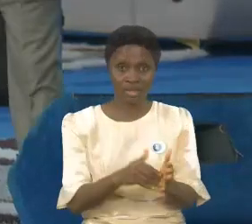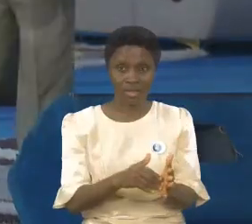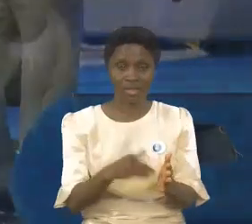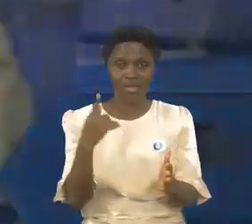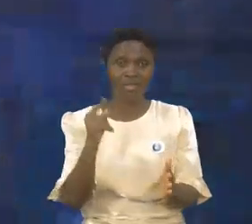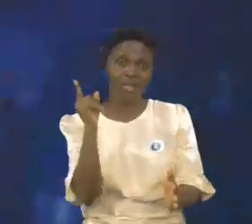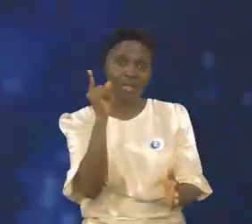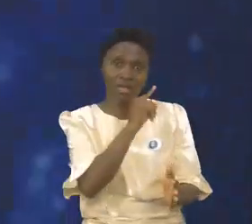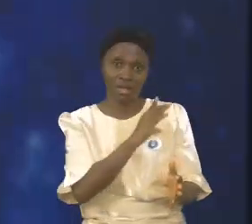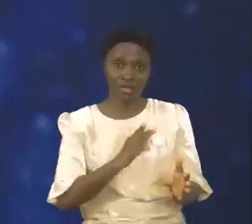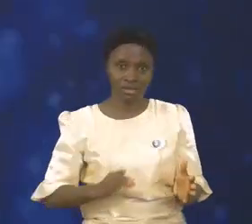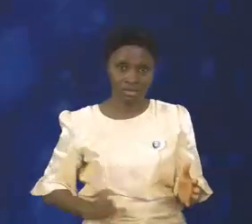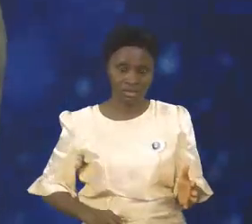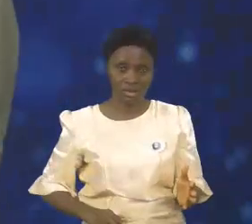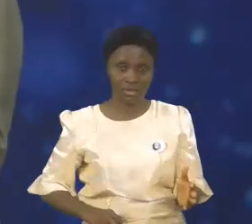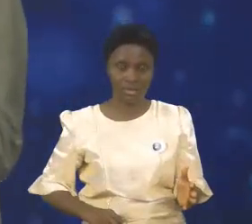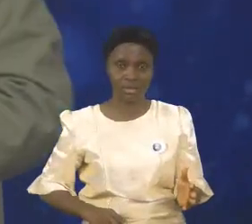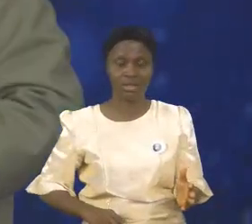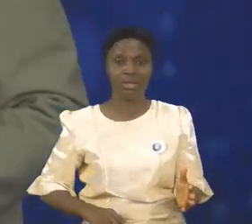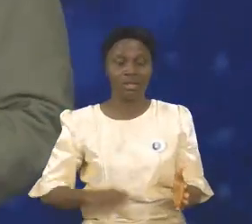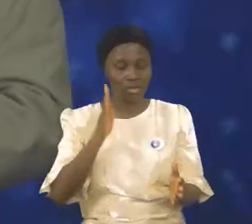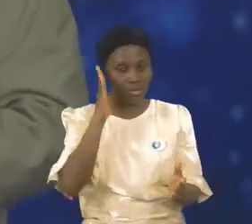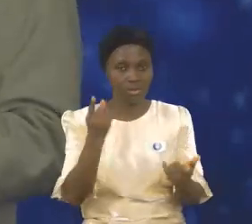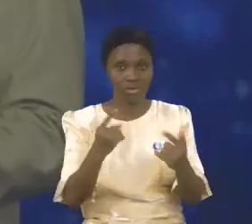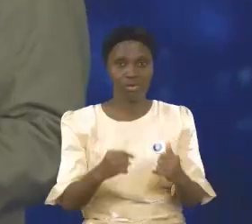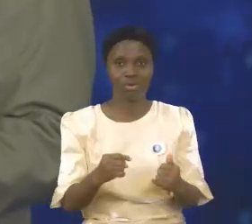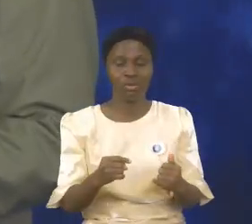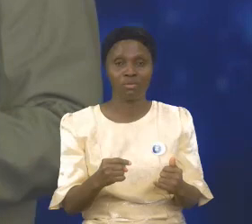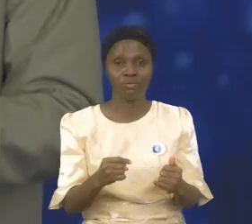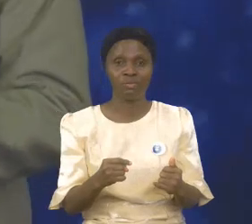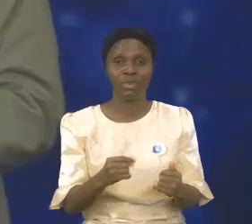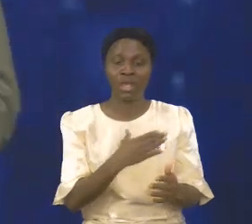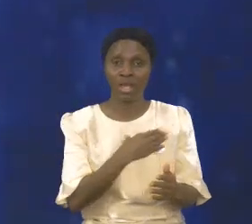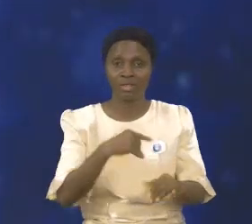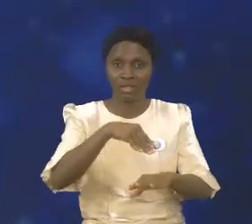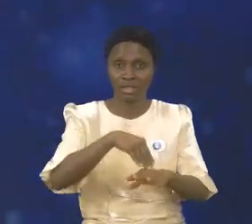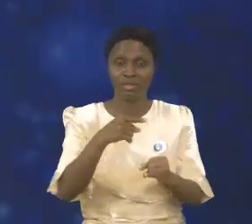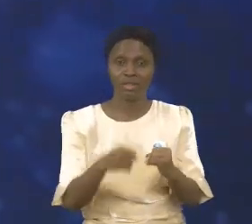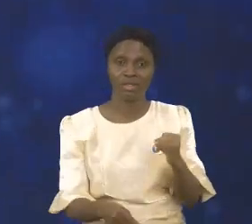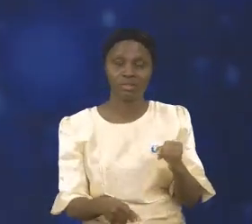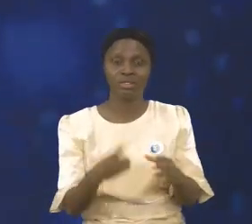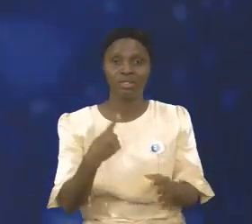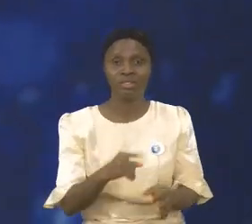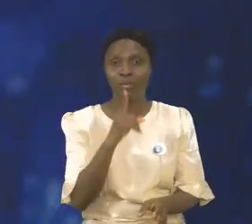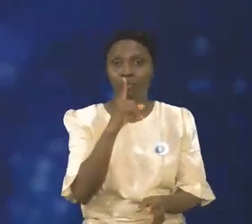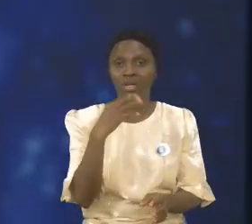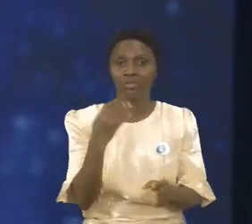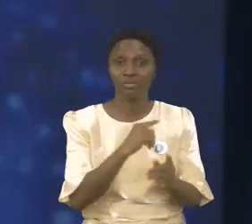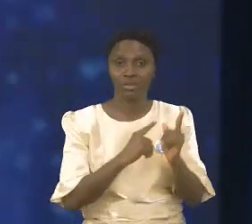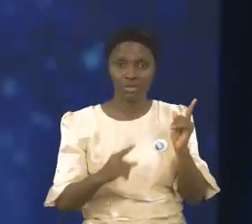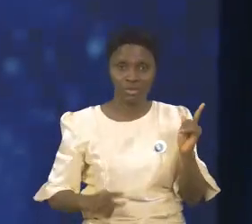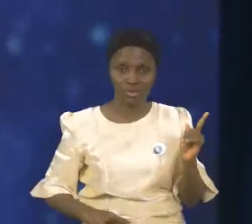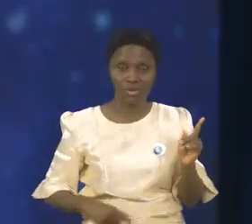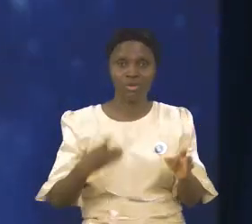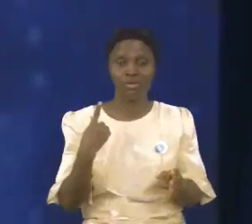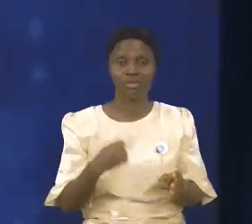will come out of those 10 toes. And eventually, the mouth of the Lord, the breath